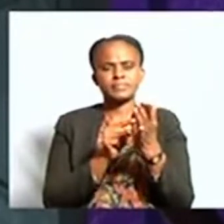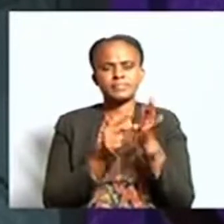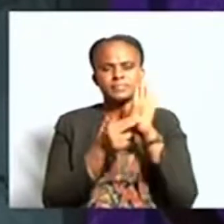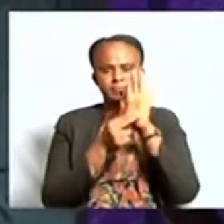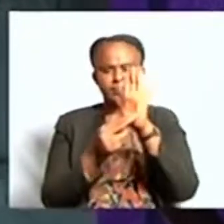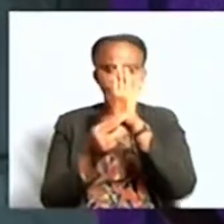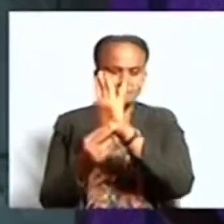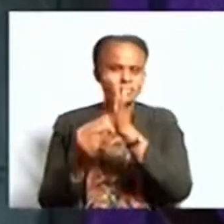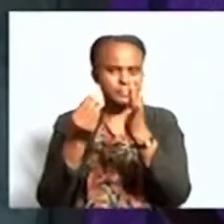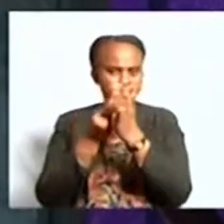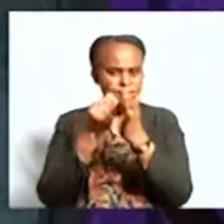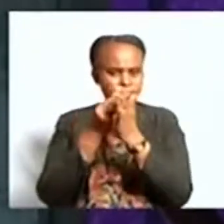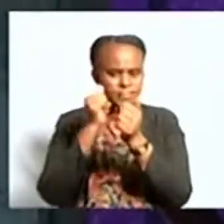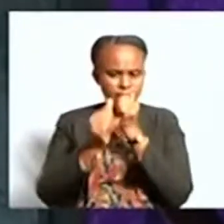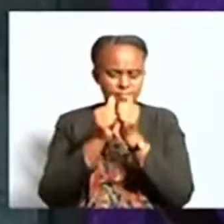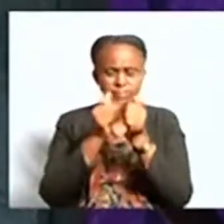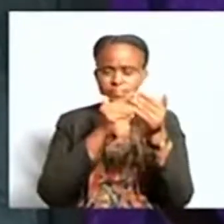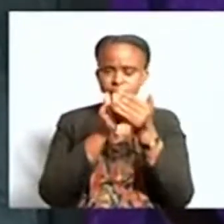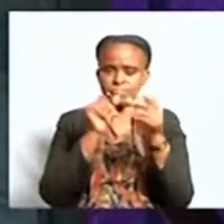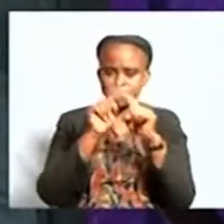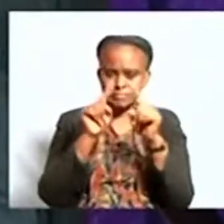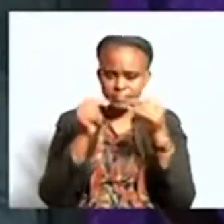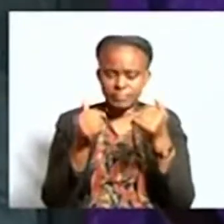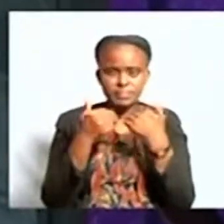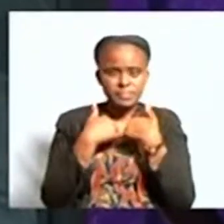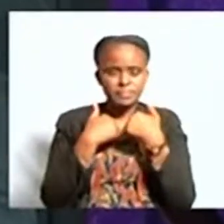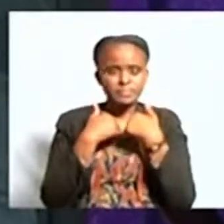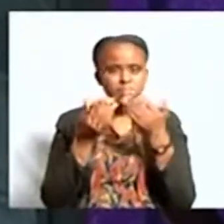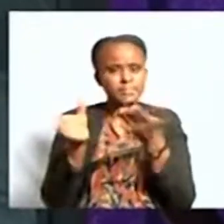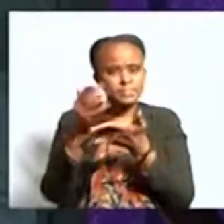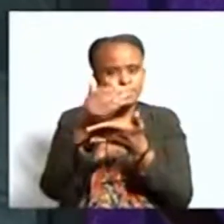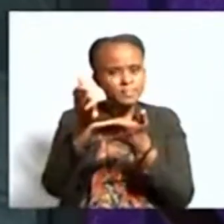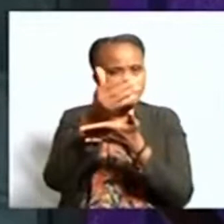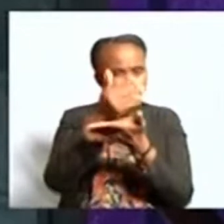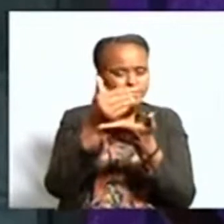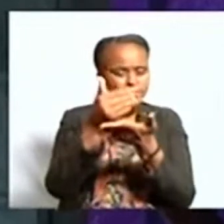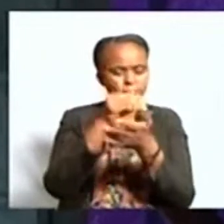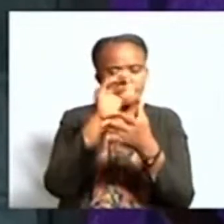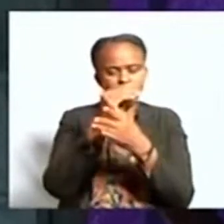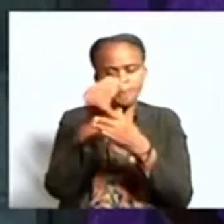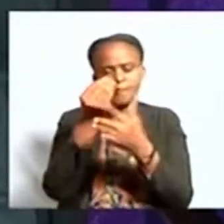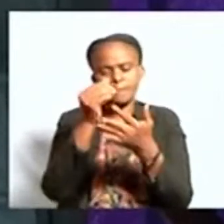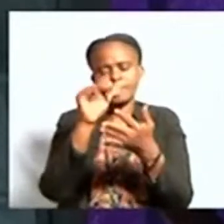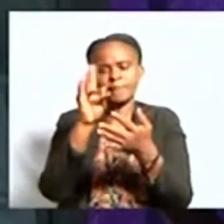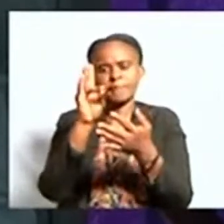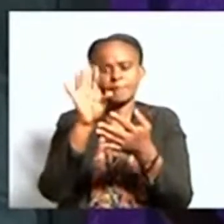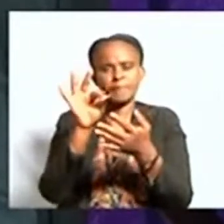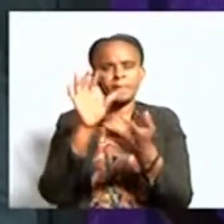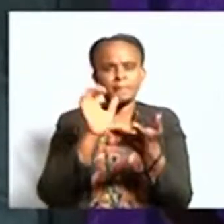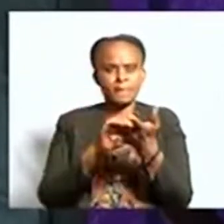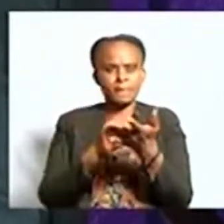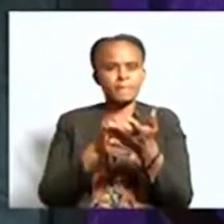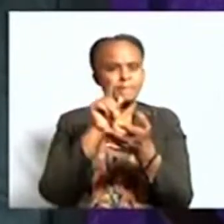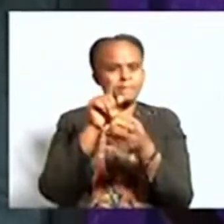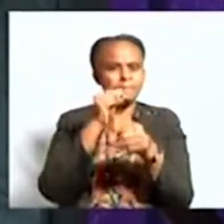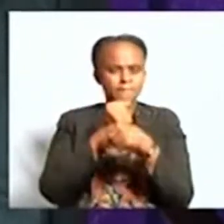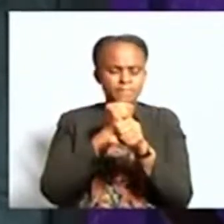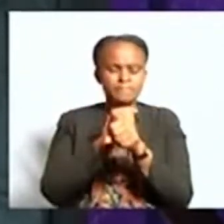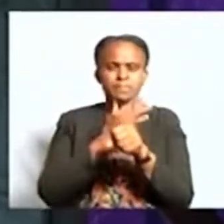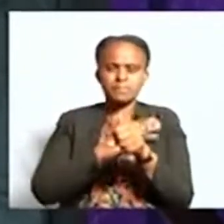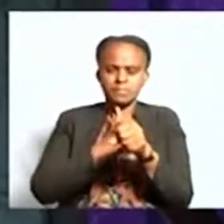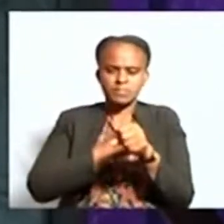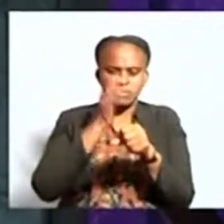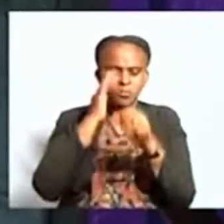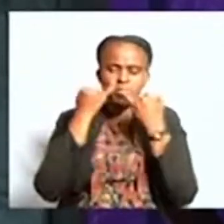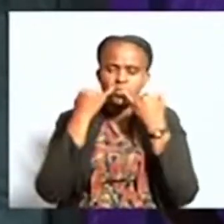that was due, and instead a collection of or a recovery of 79 was made. I'll let